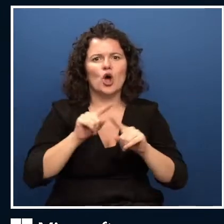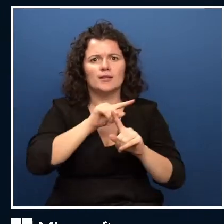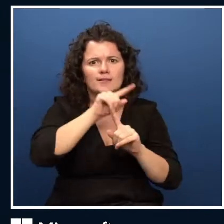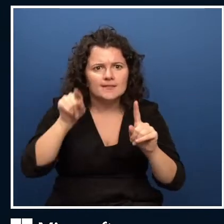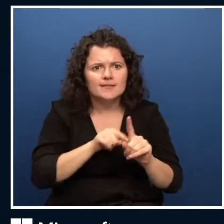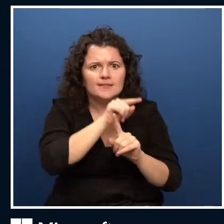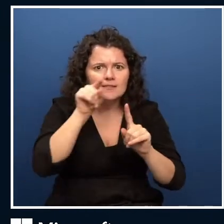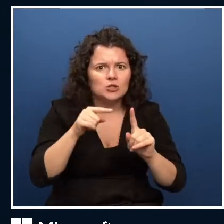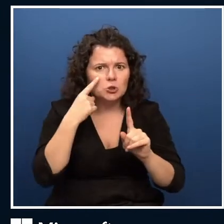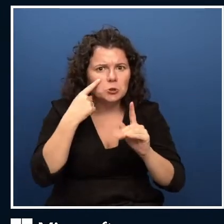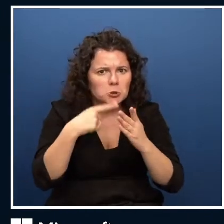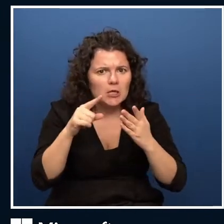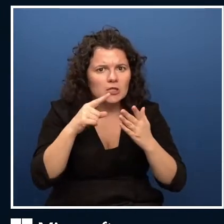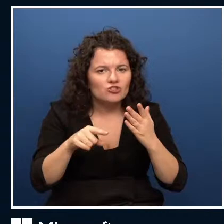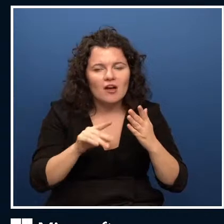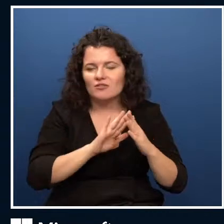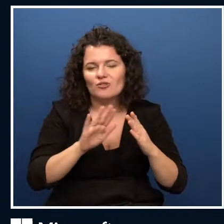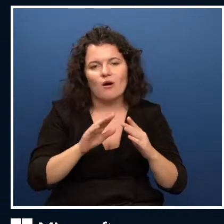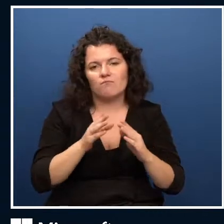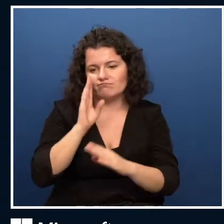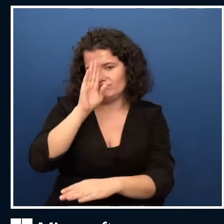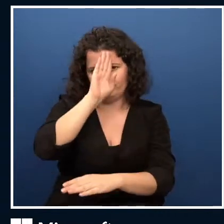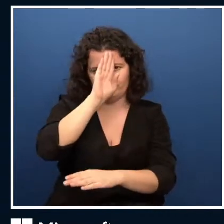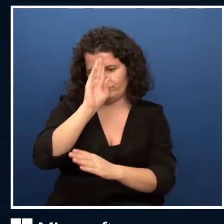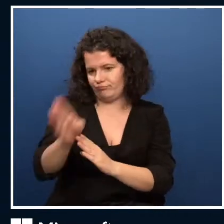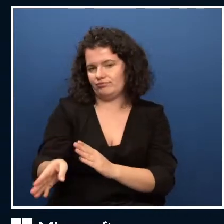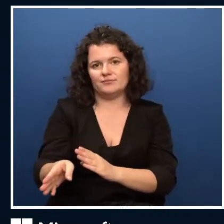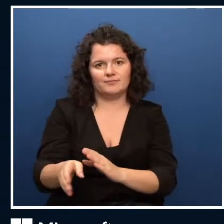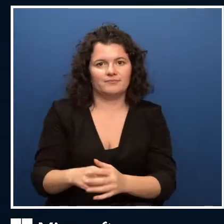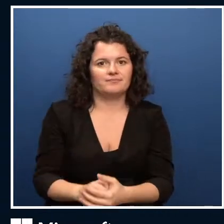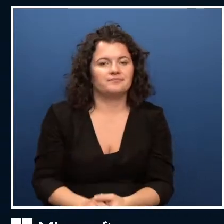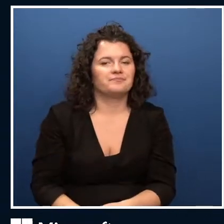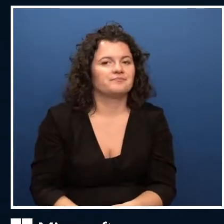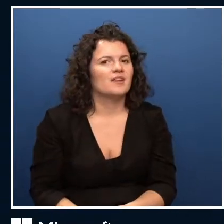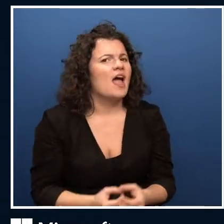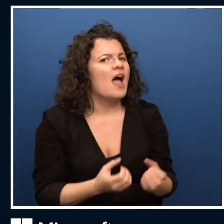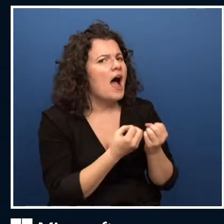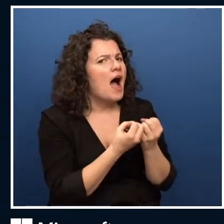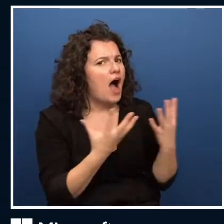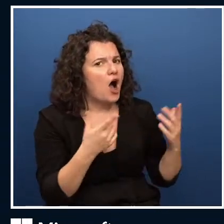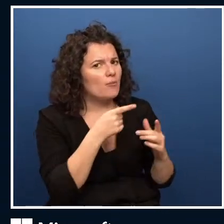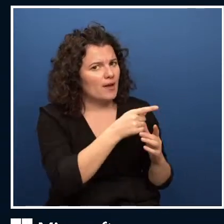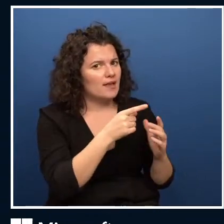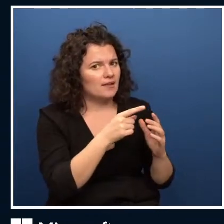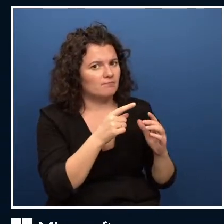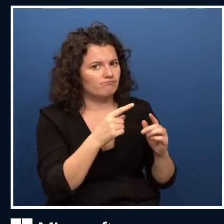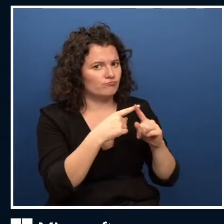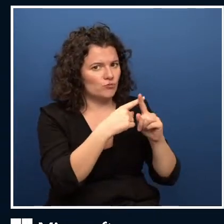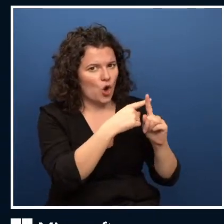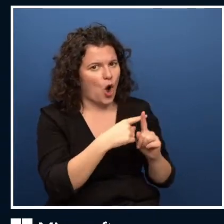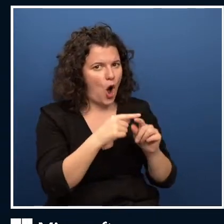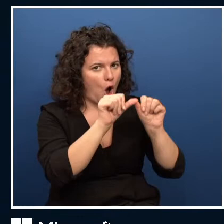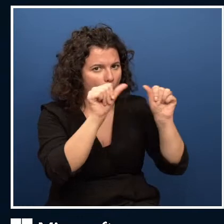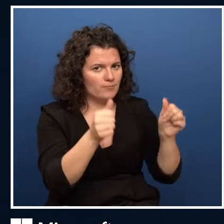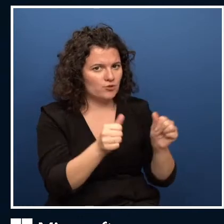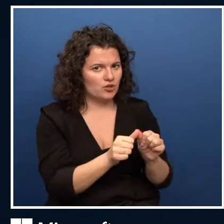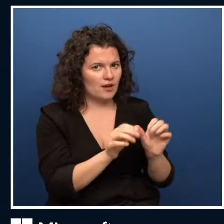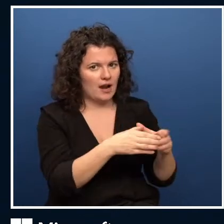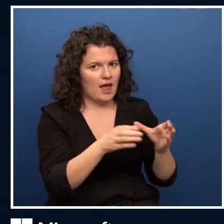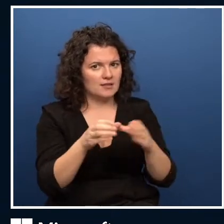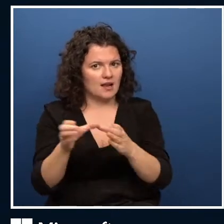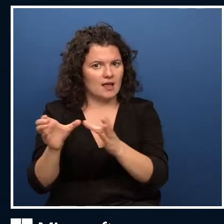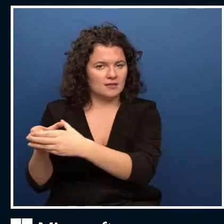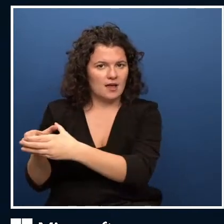follow-on question from that. So how many object classes did you train for? In what context?